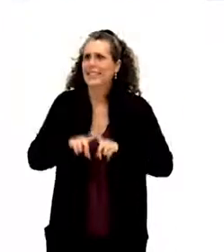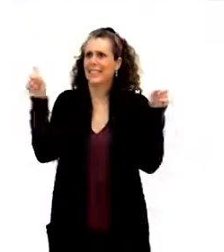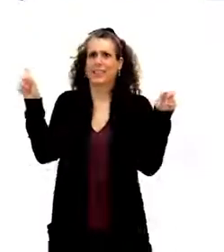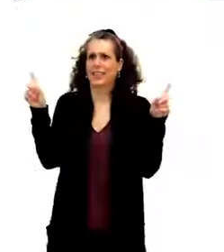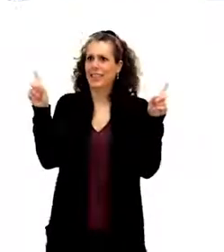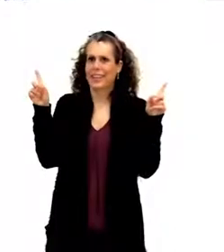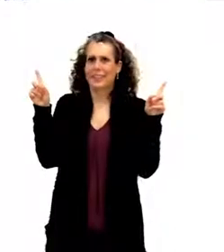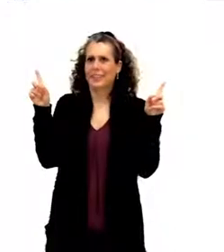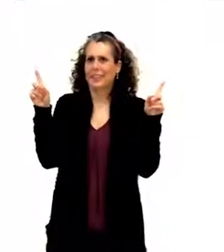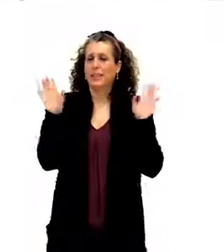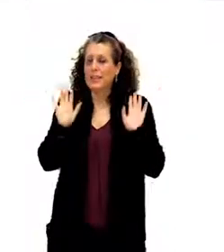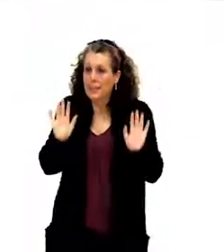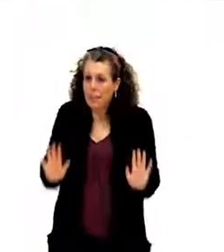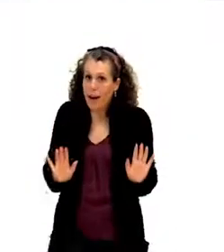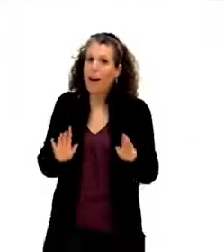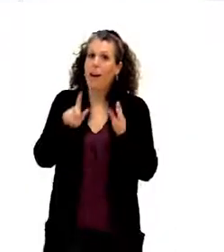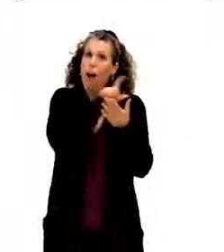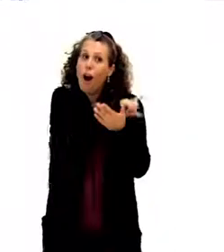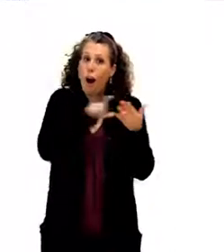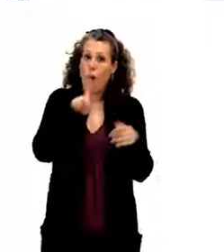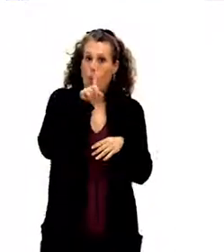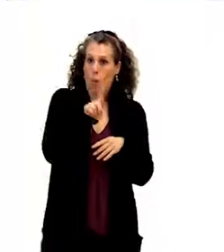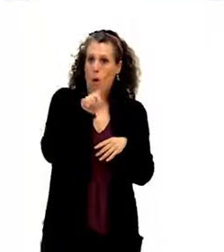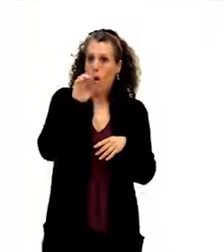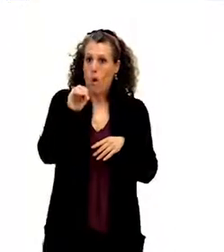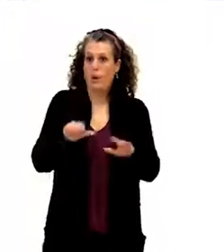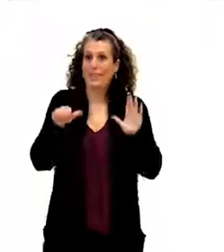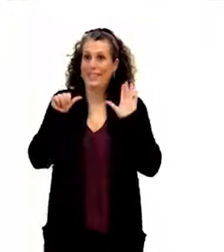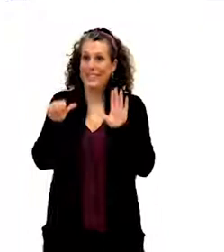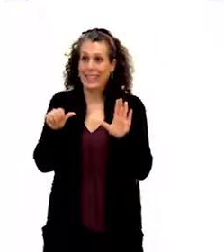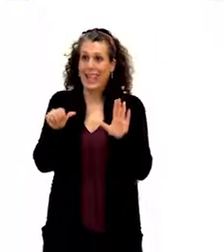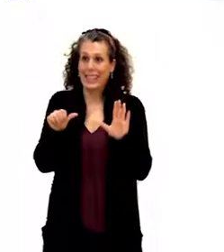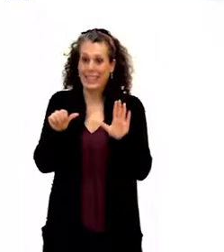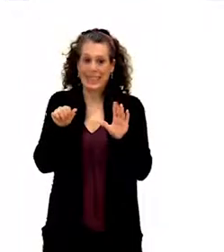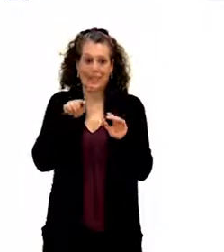However, Article 106 creates a blanket, creates a net